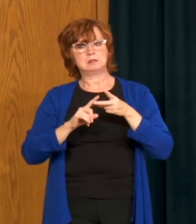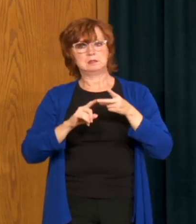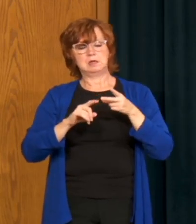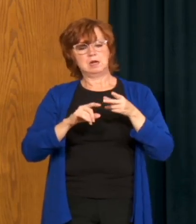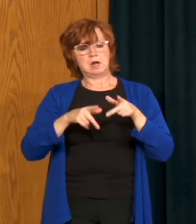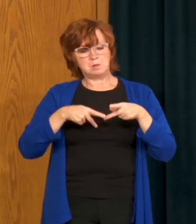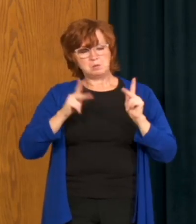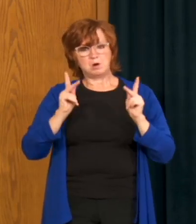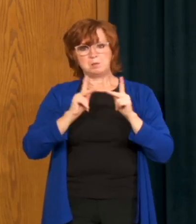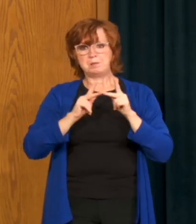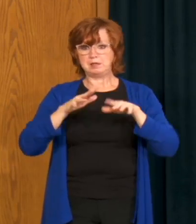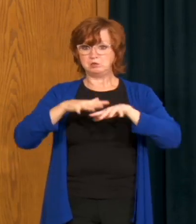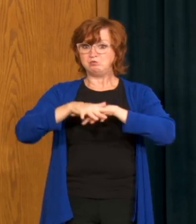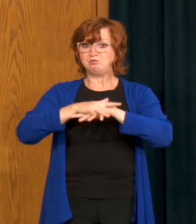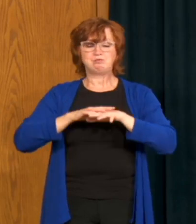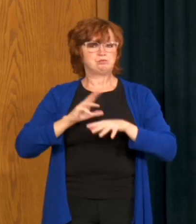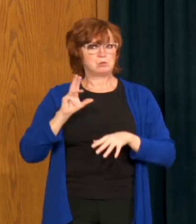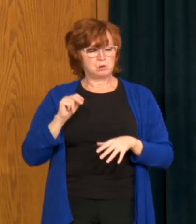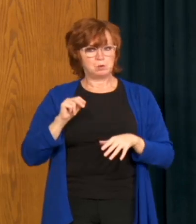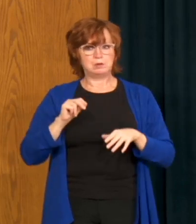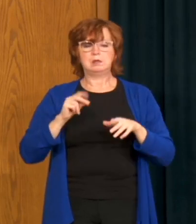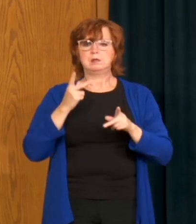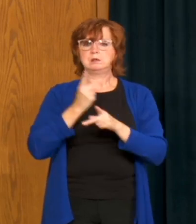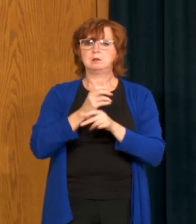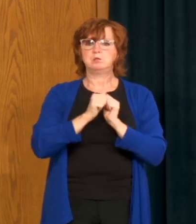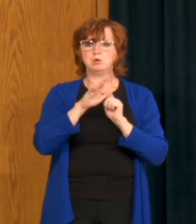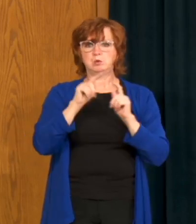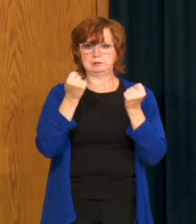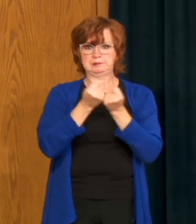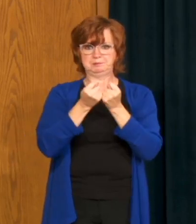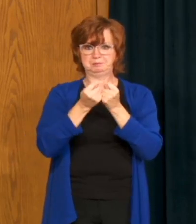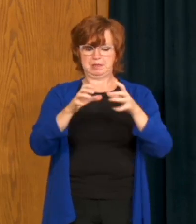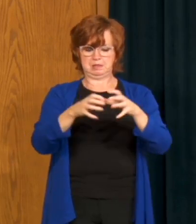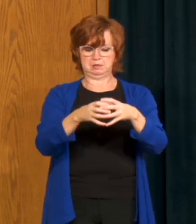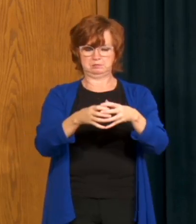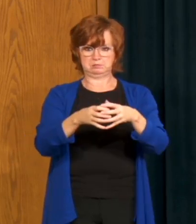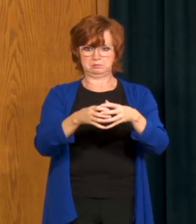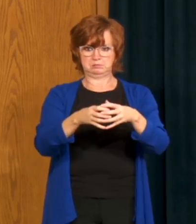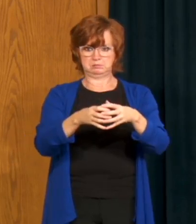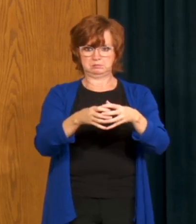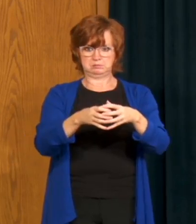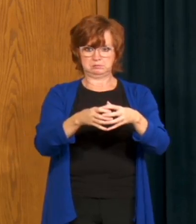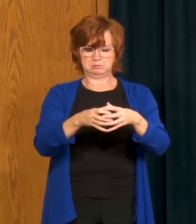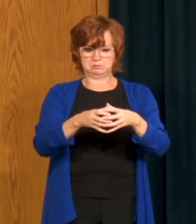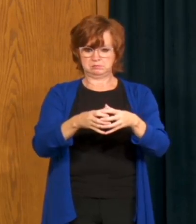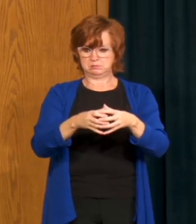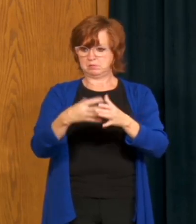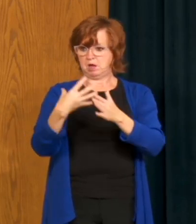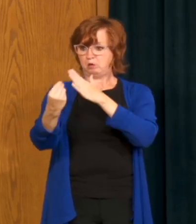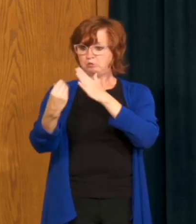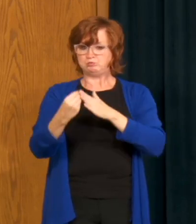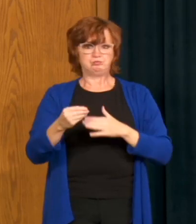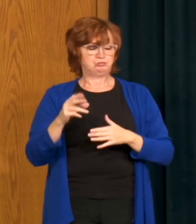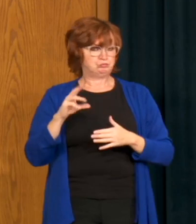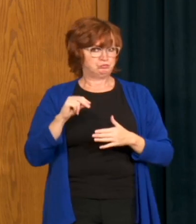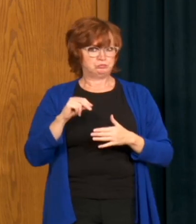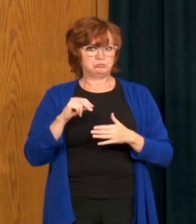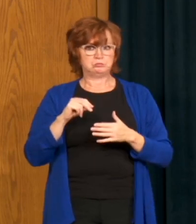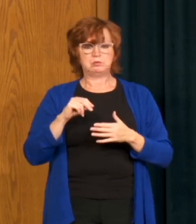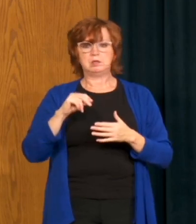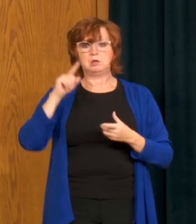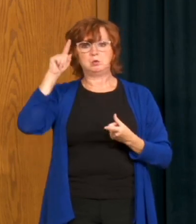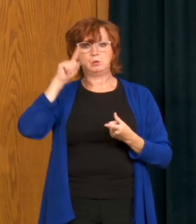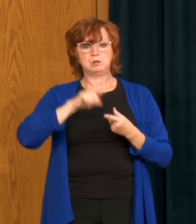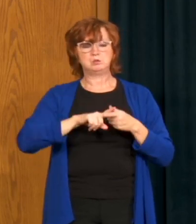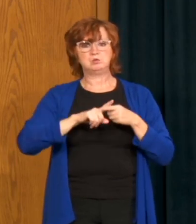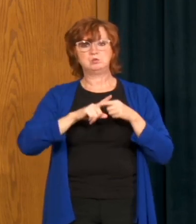terms of your team and the team you're playing with, and minimizing any contact with the host community.